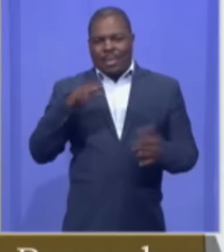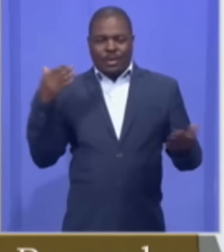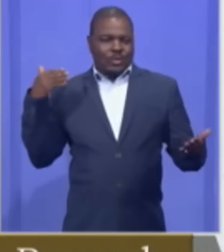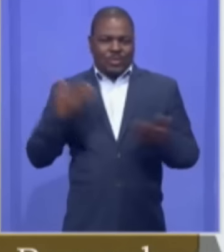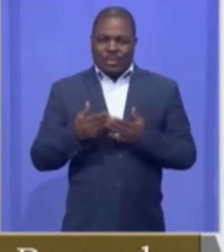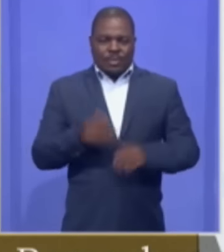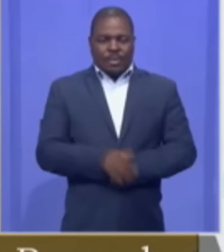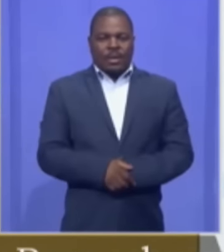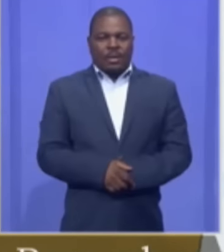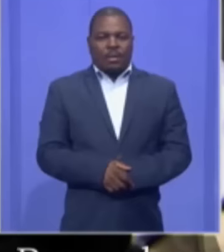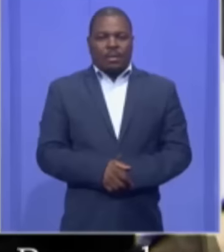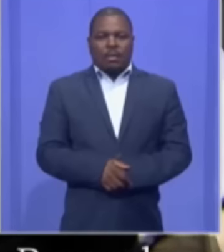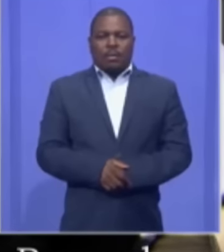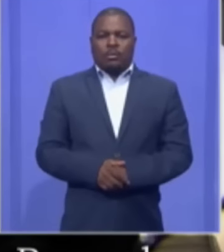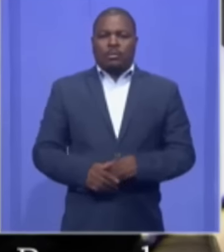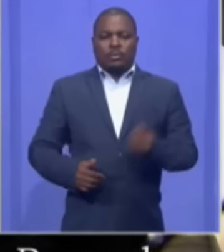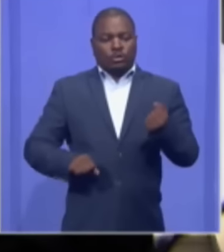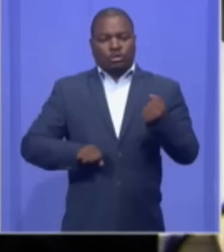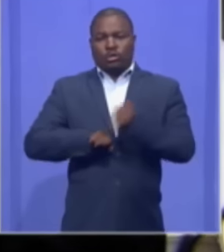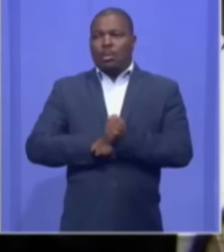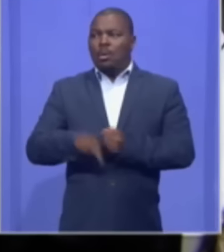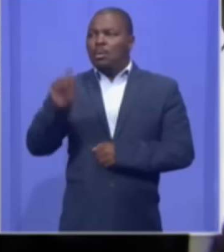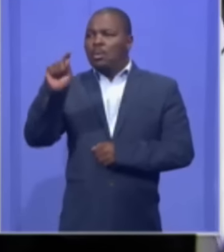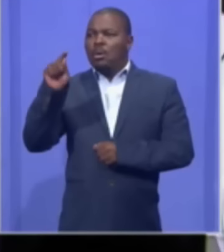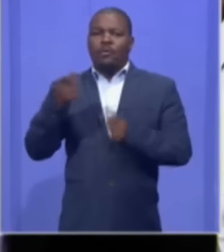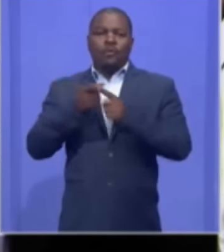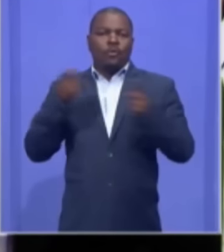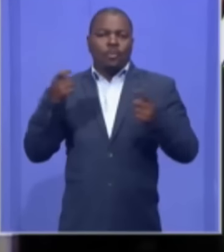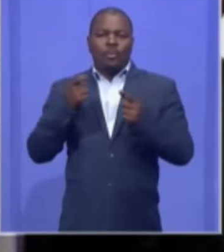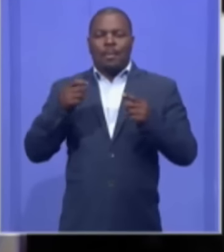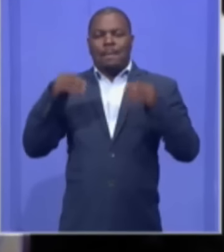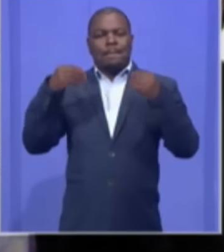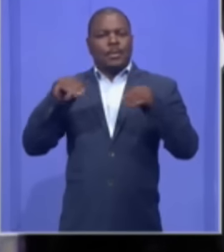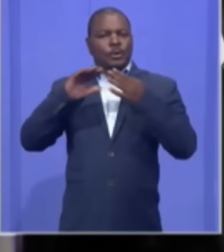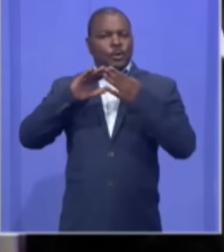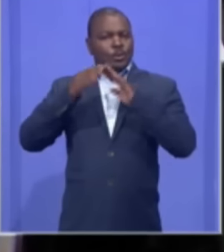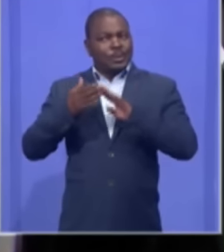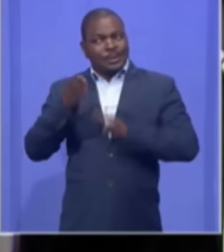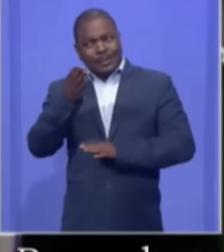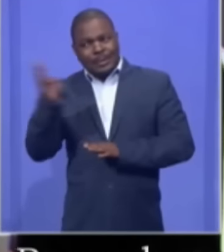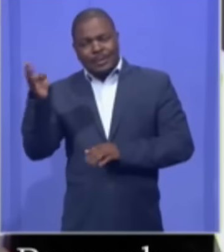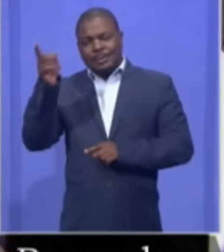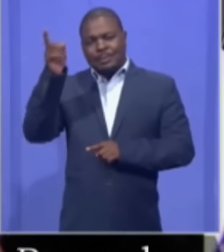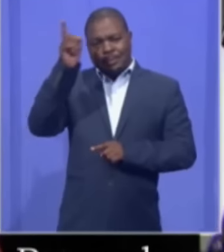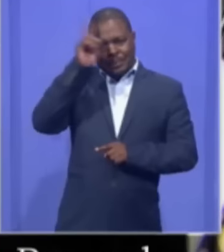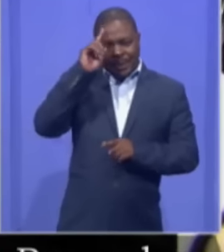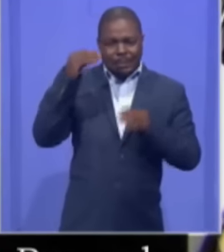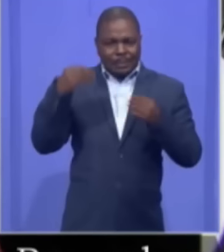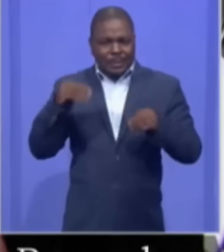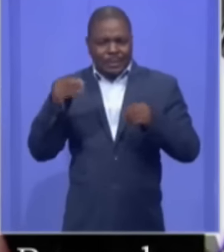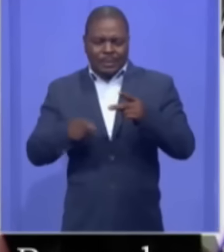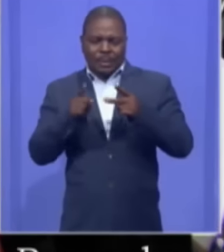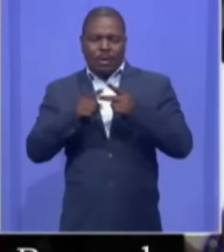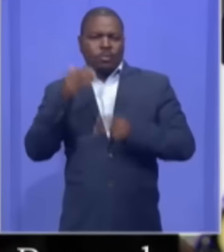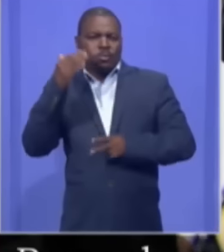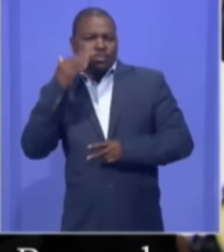A resurgence of support in the business community, both black business as well as